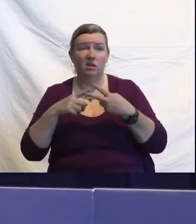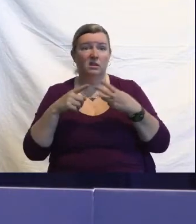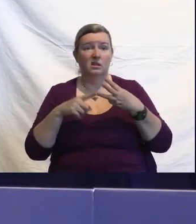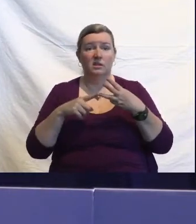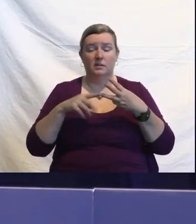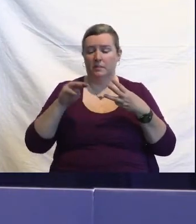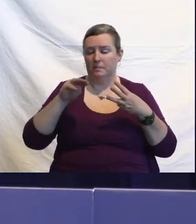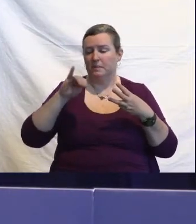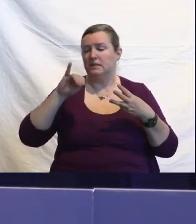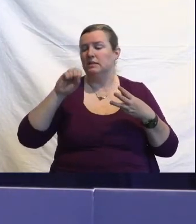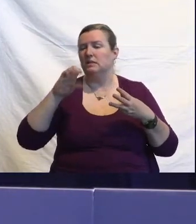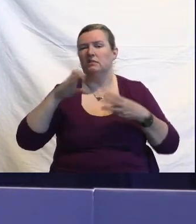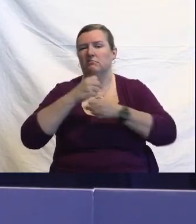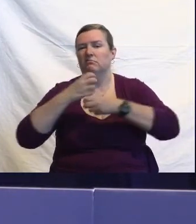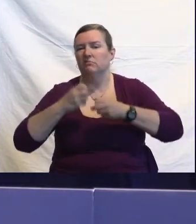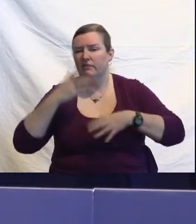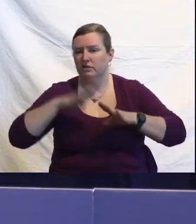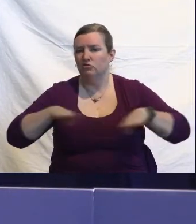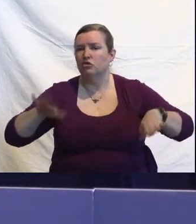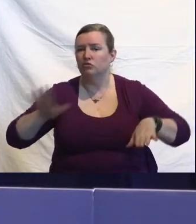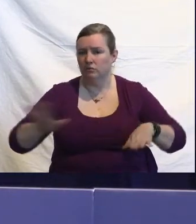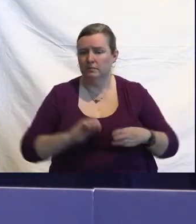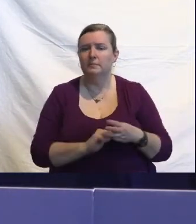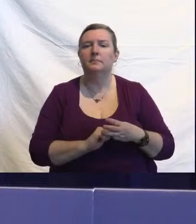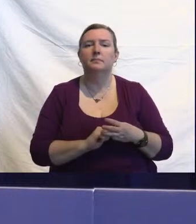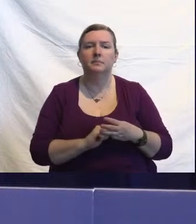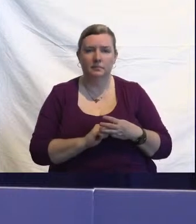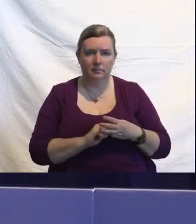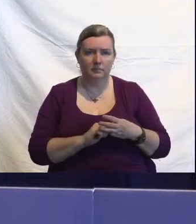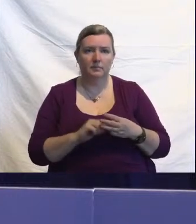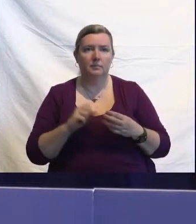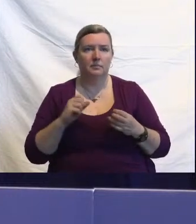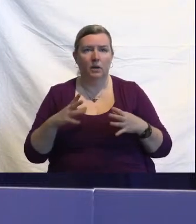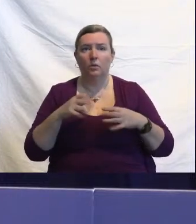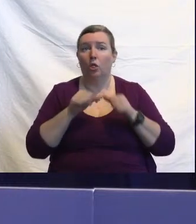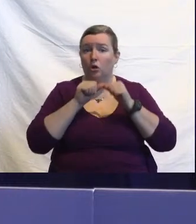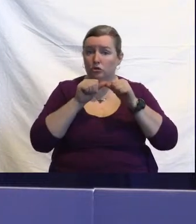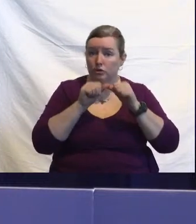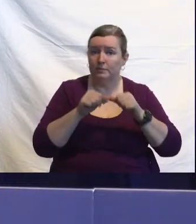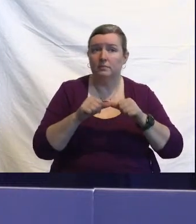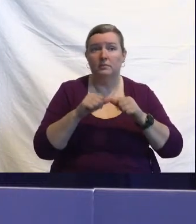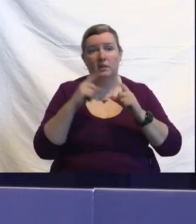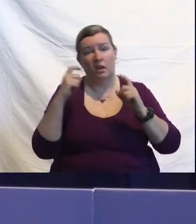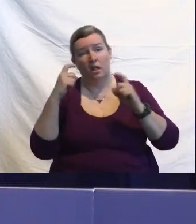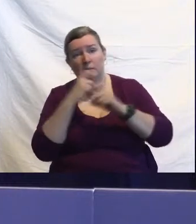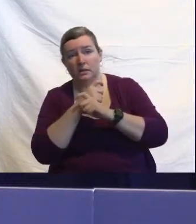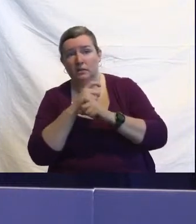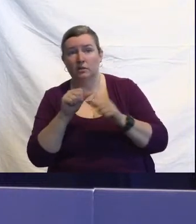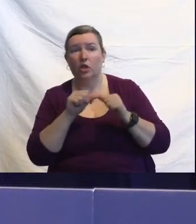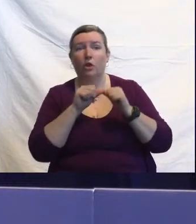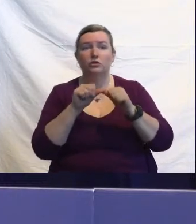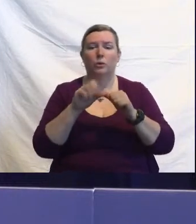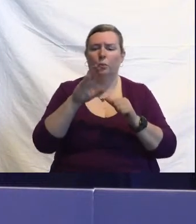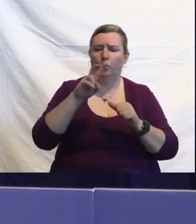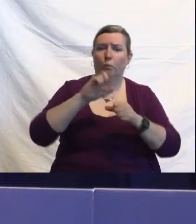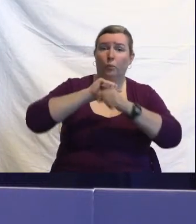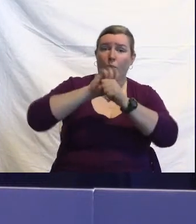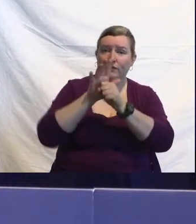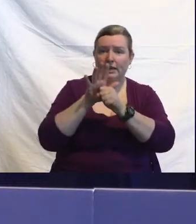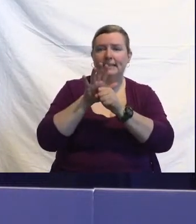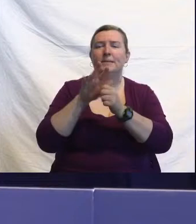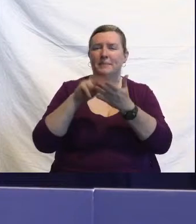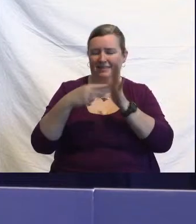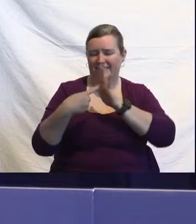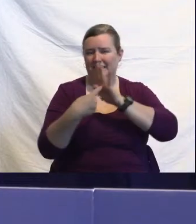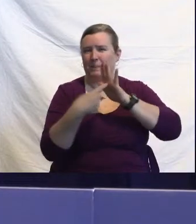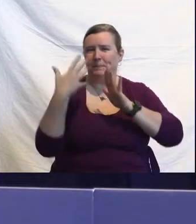children, and long-term complications, such as long COVID, in which symptoms can linger for months.